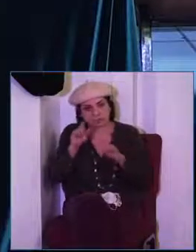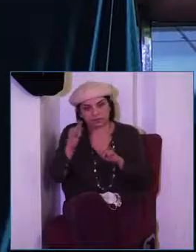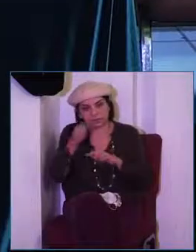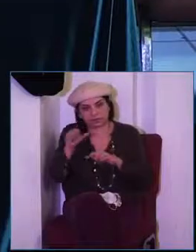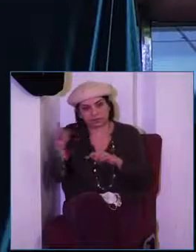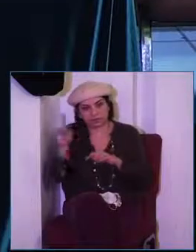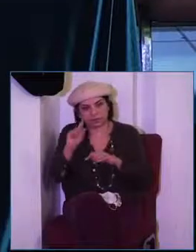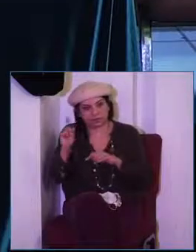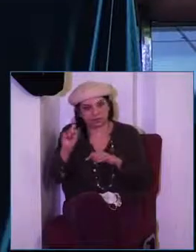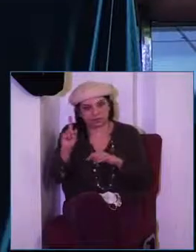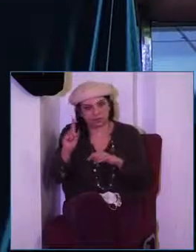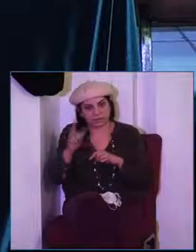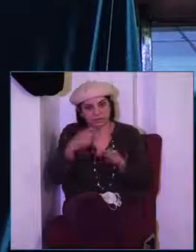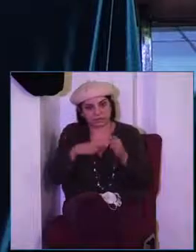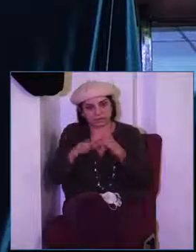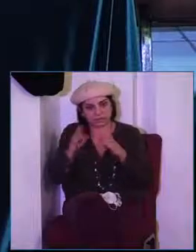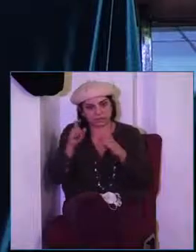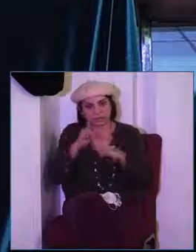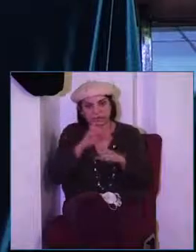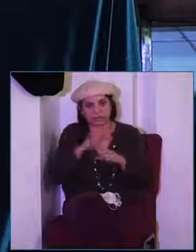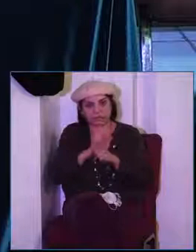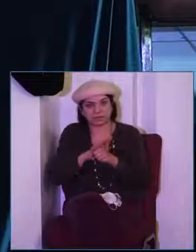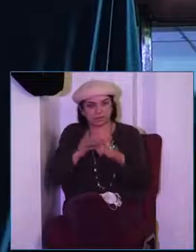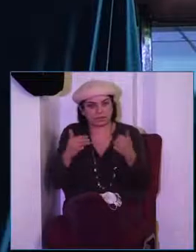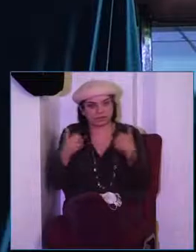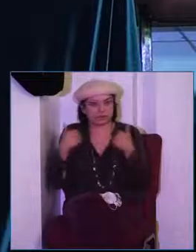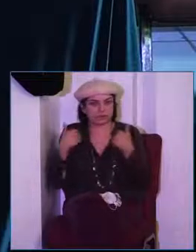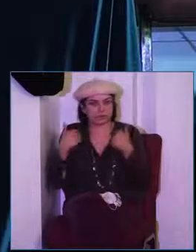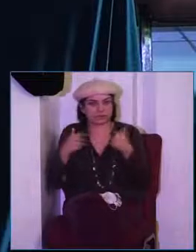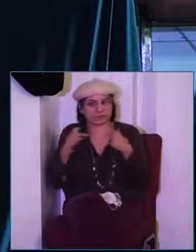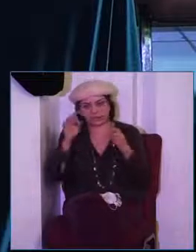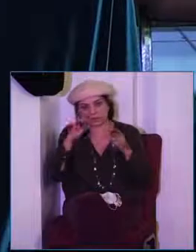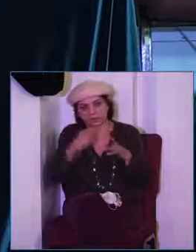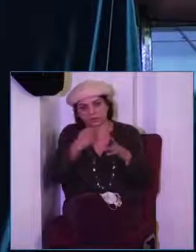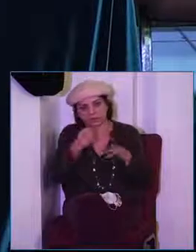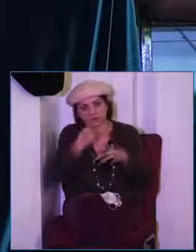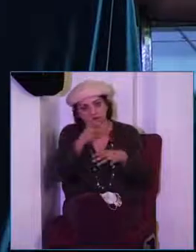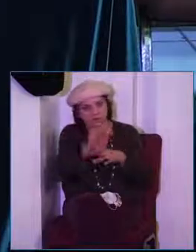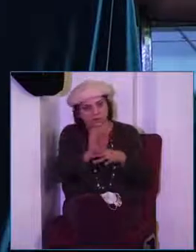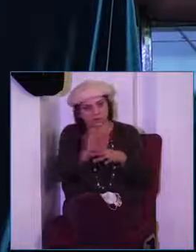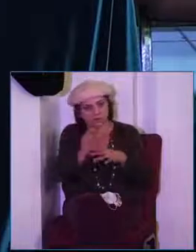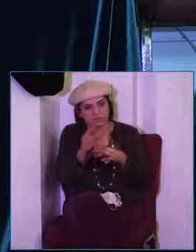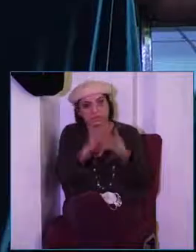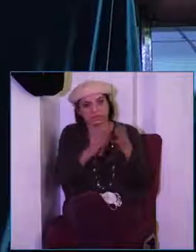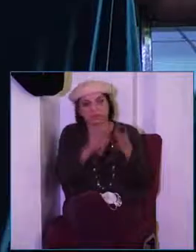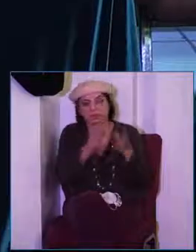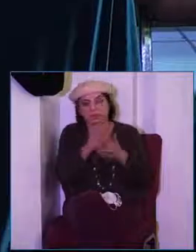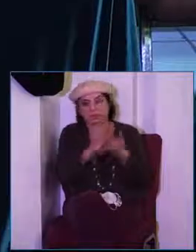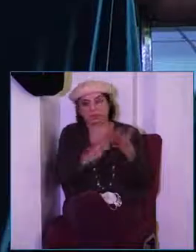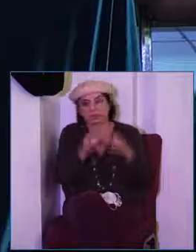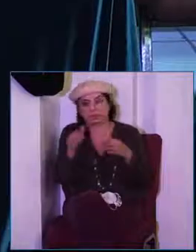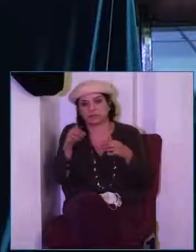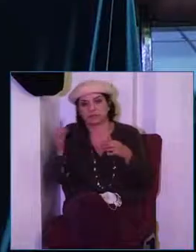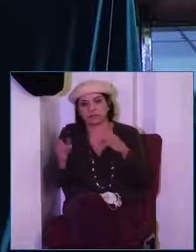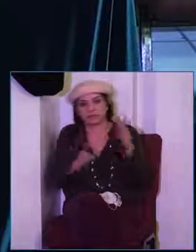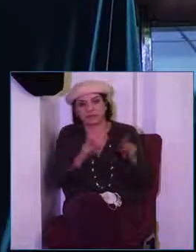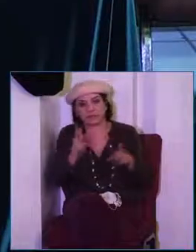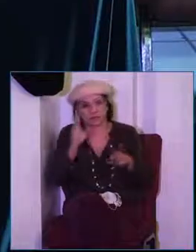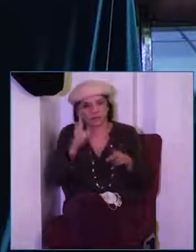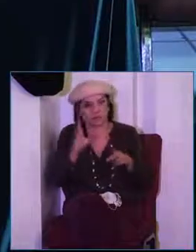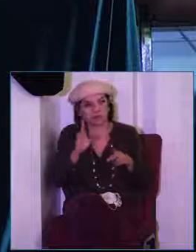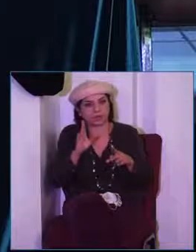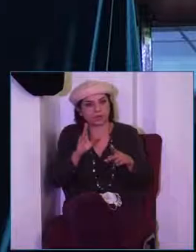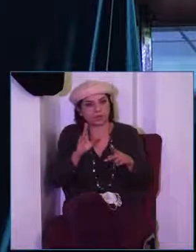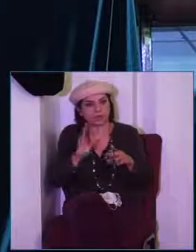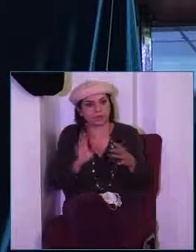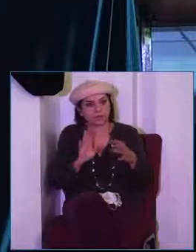to. And she said, as much as I hated to say no to some other people that I would have ordinarily been with, there are